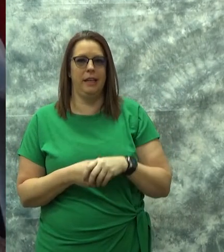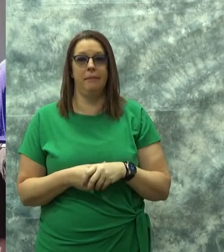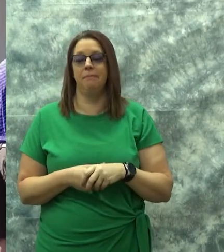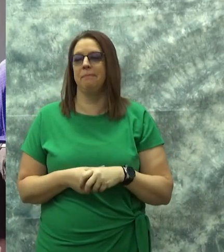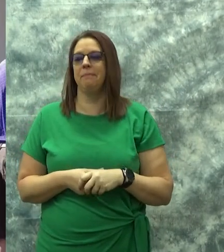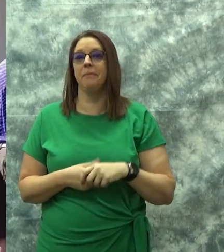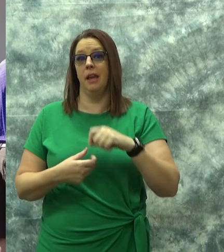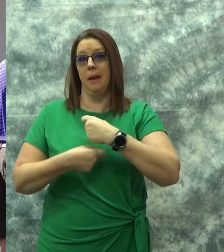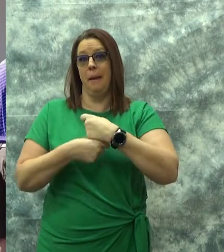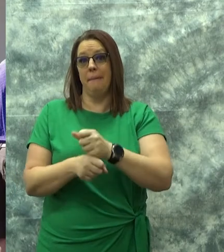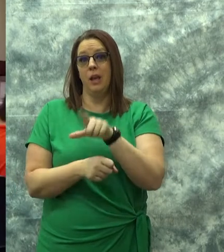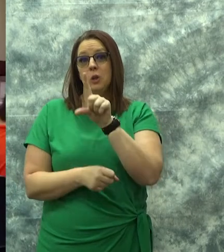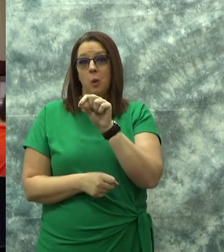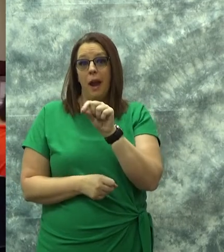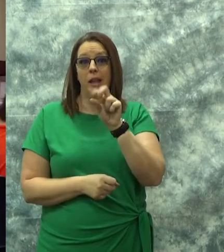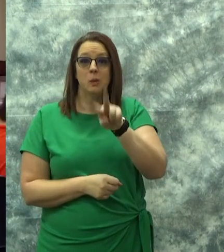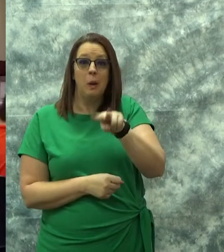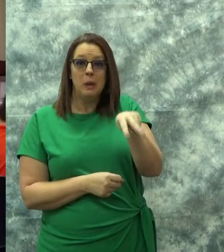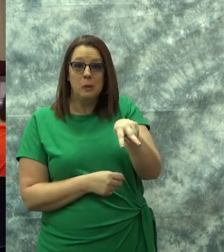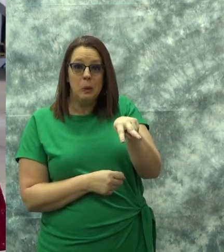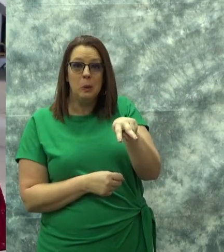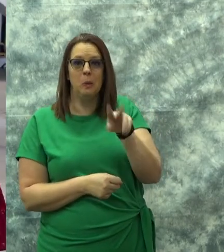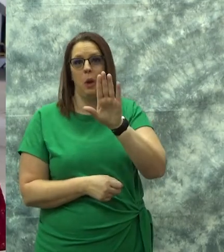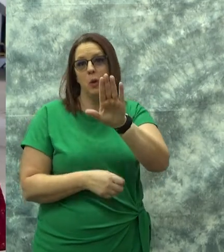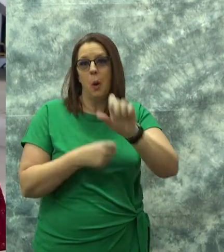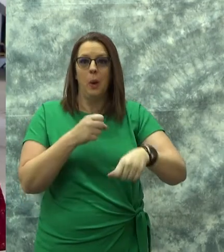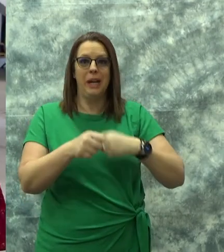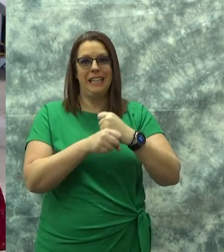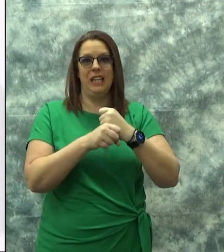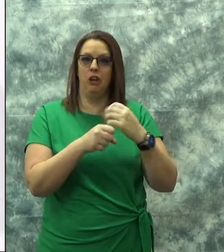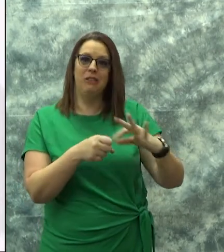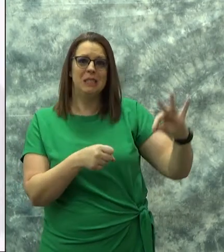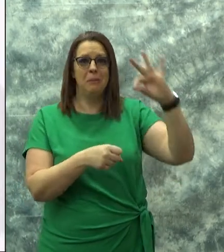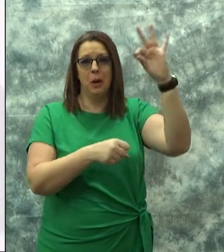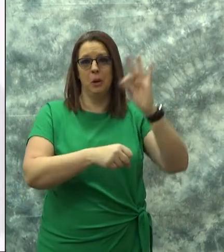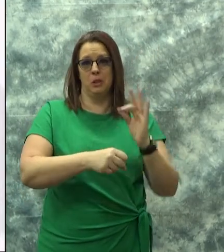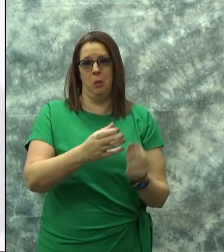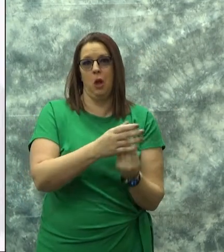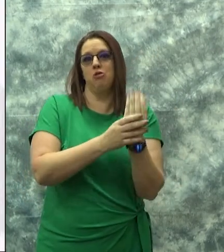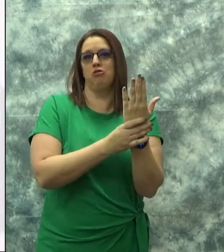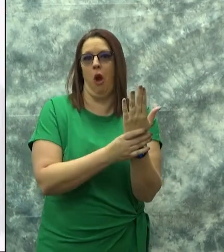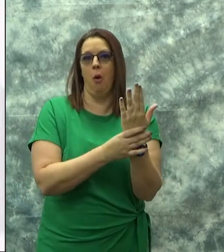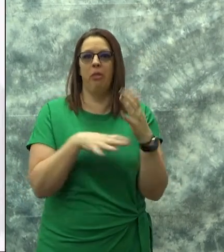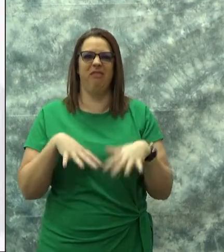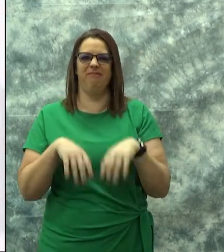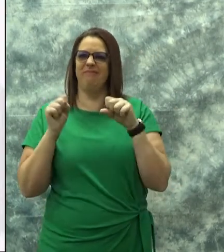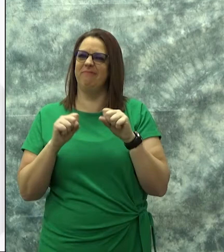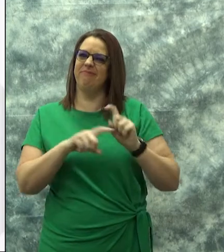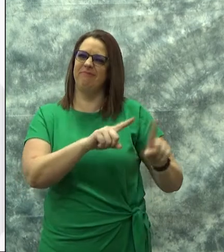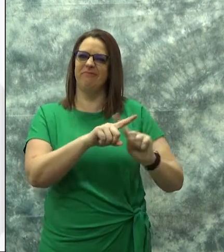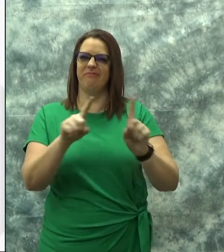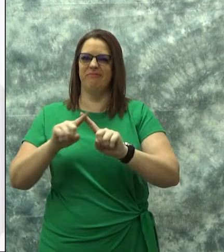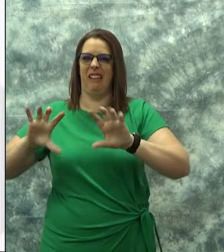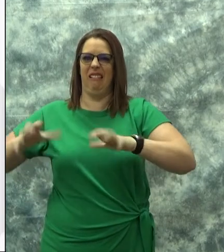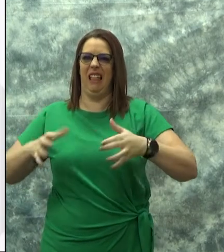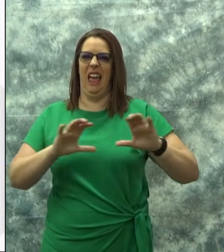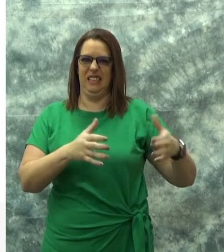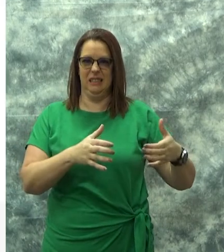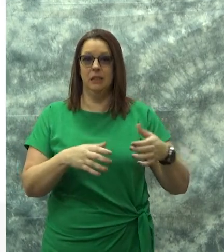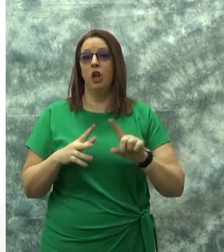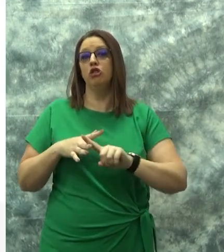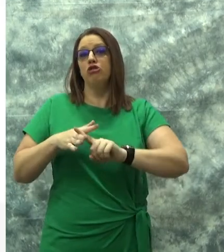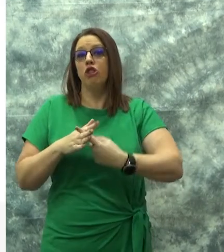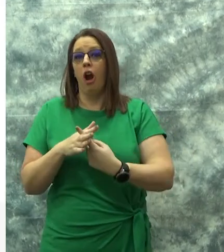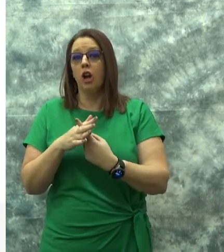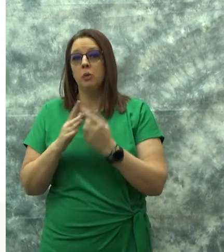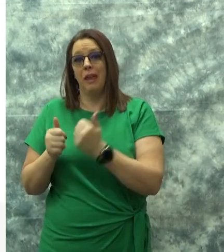Make 2022 your year of spiritual growth. Take one of our spiritual living classes and experience deep transformation, starting